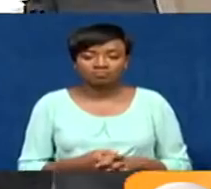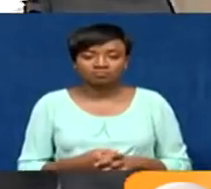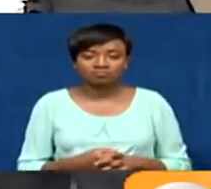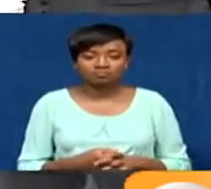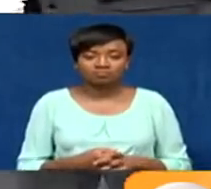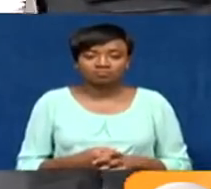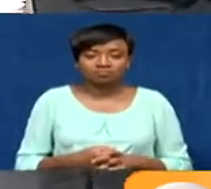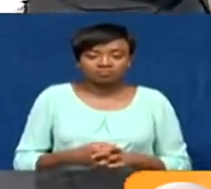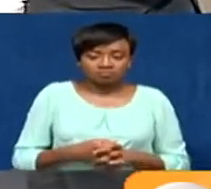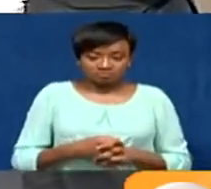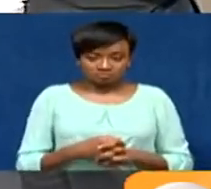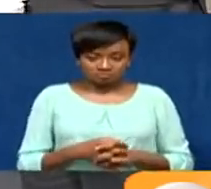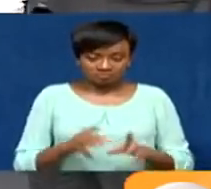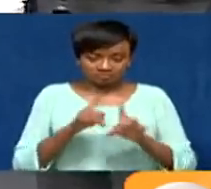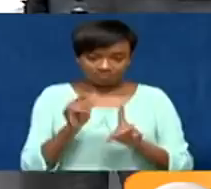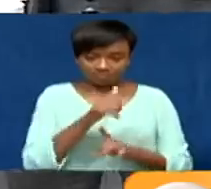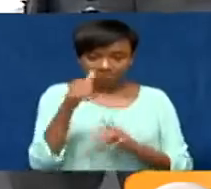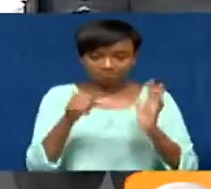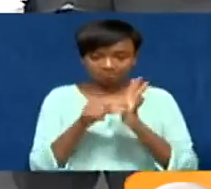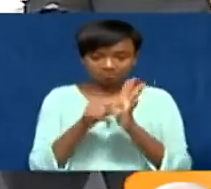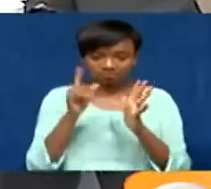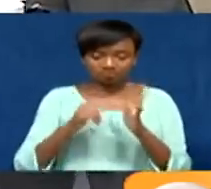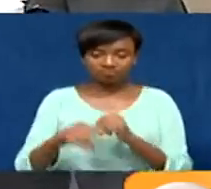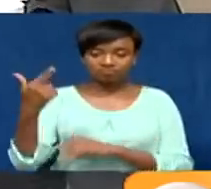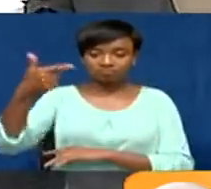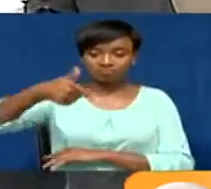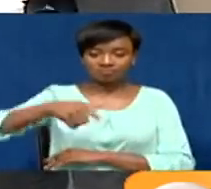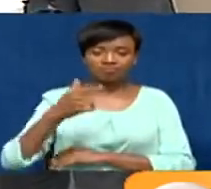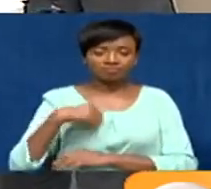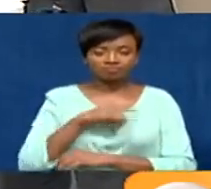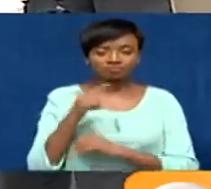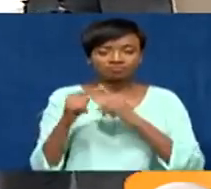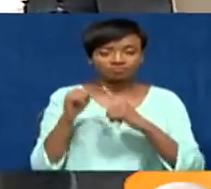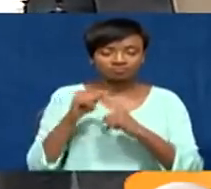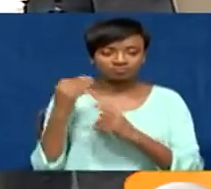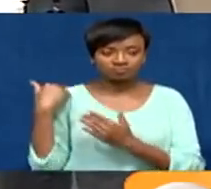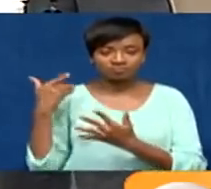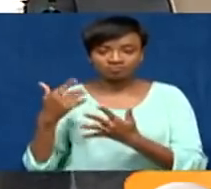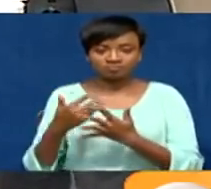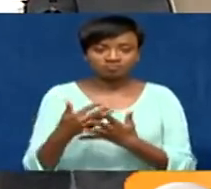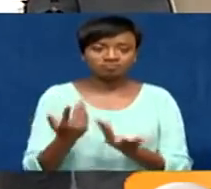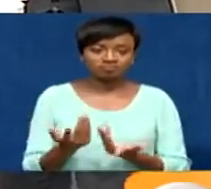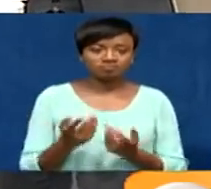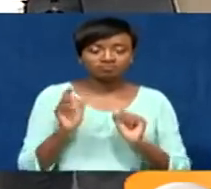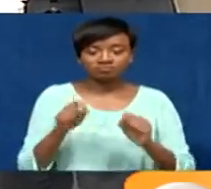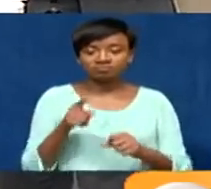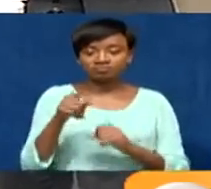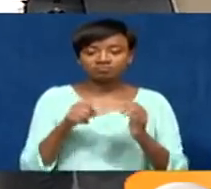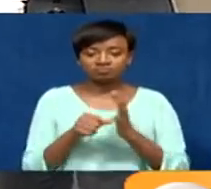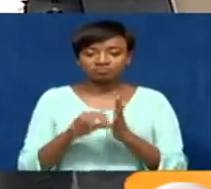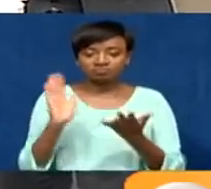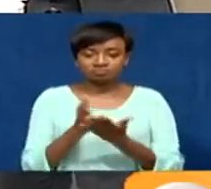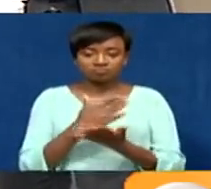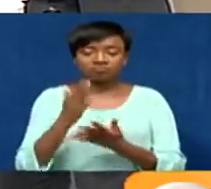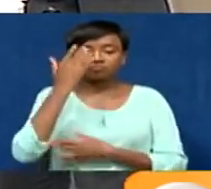Well, let's switch gears and talk about the fuel crisis that's been witnessed in the country over the last couple of days. And some good news, it could come to an end after